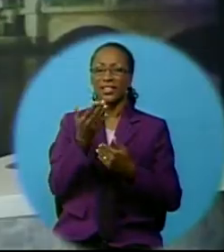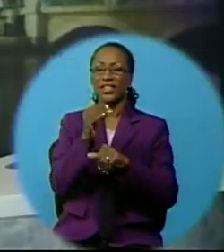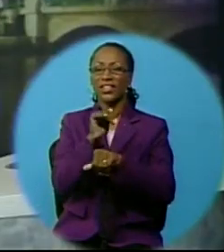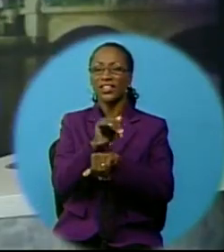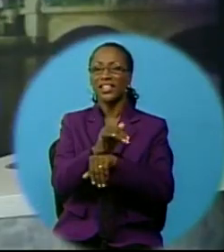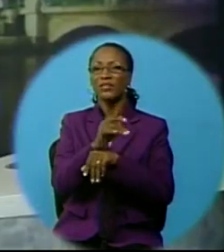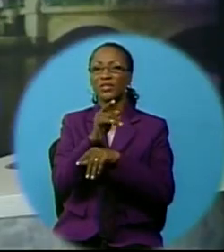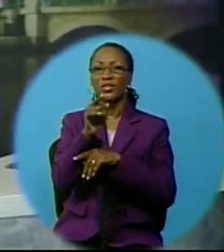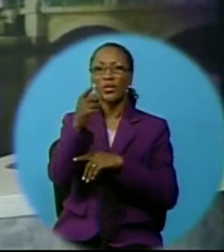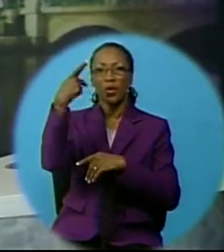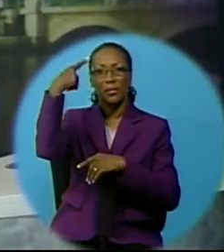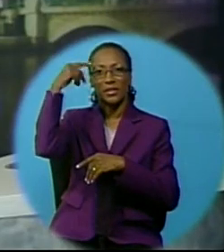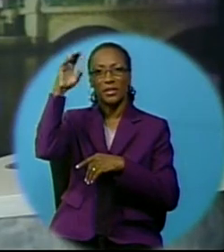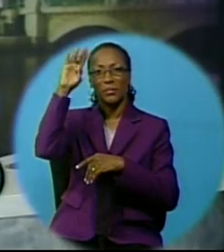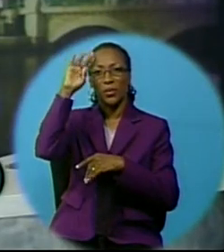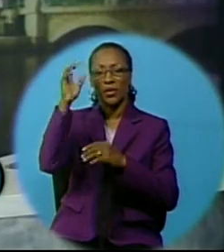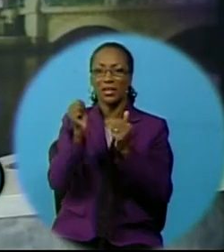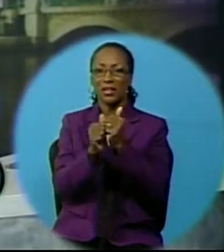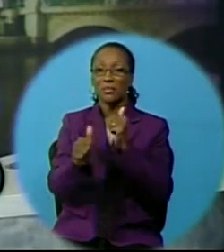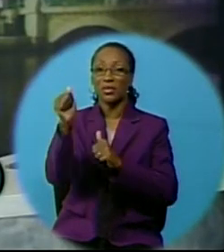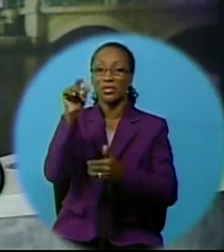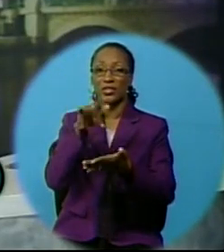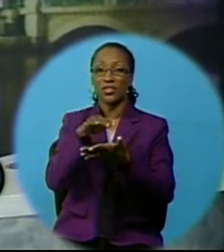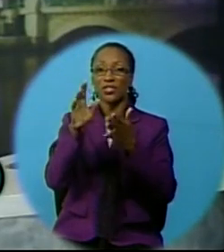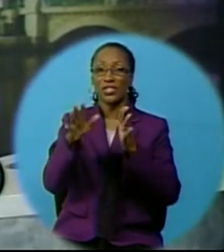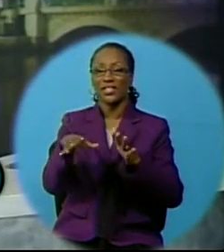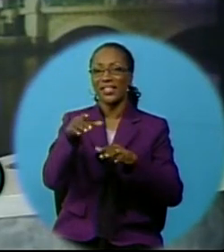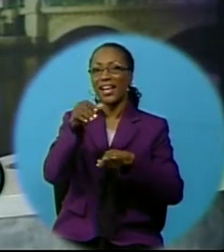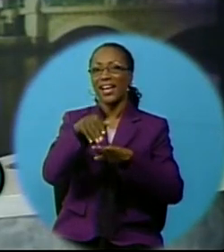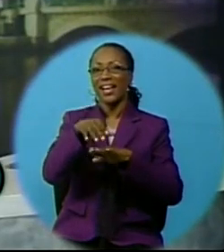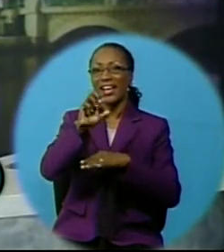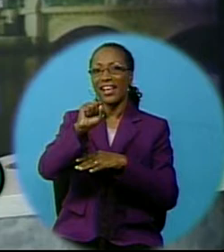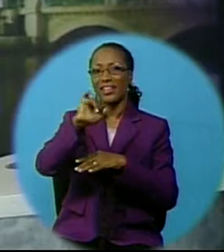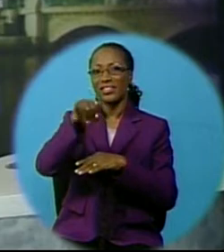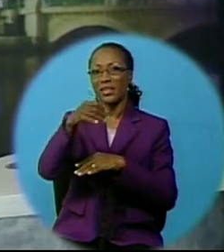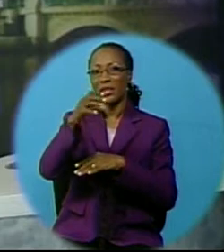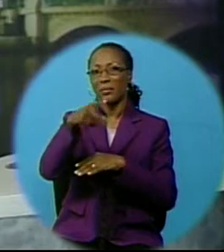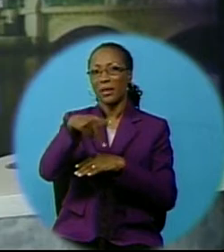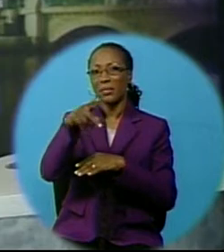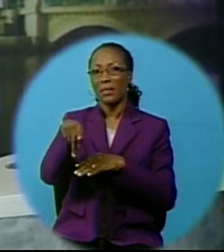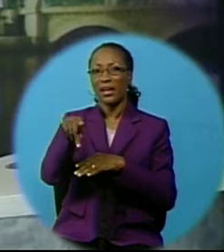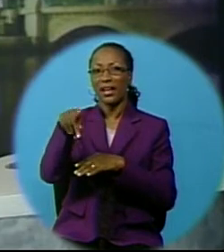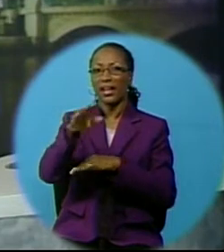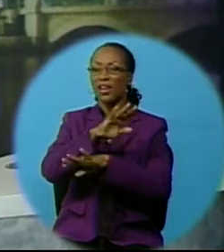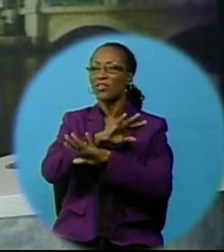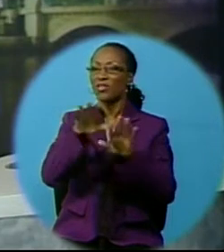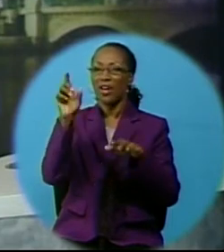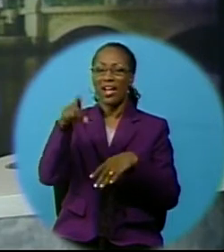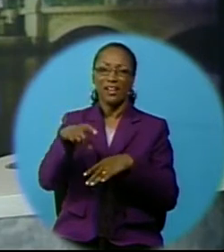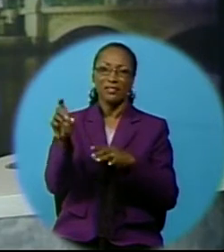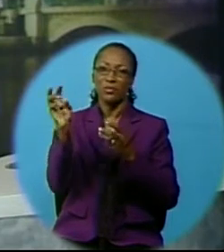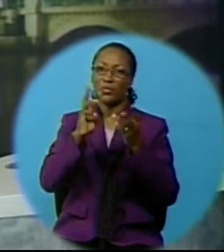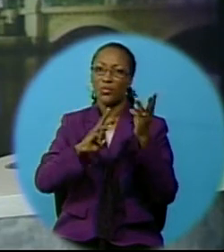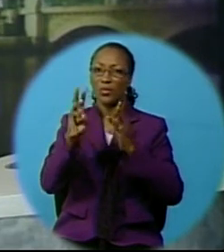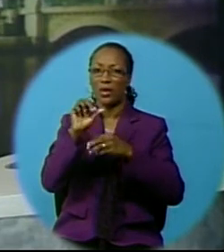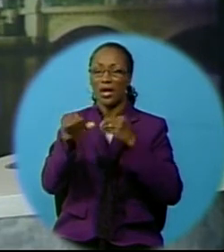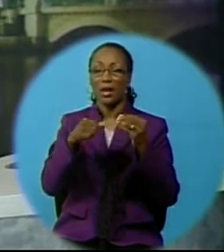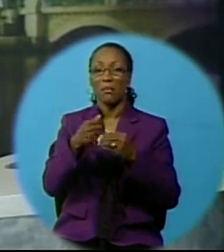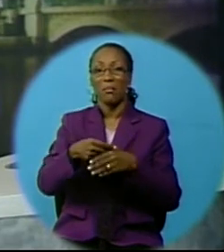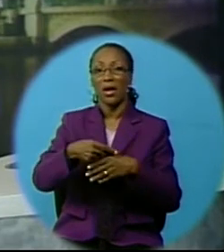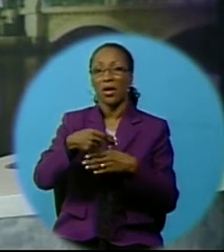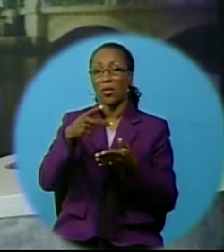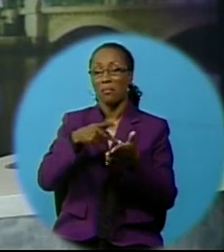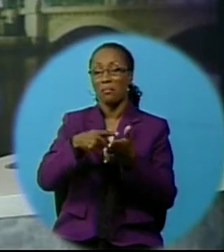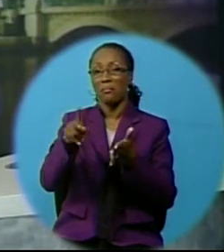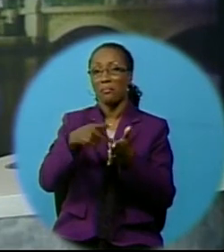A very good evening to you. I'm Pearson Bowen. The majority of students at the Samuel Jackman Prescott Polytechnic do not have to worry about a hike in